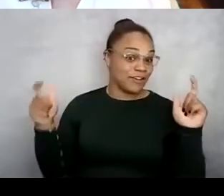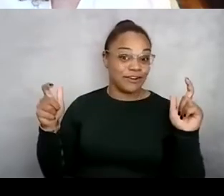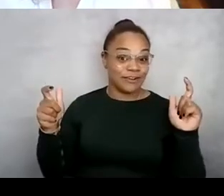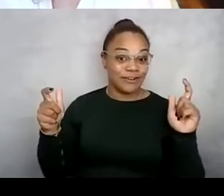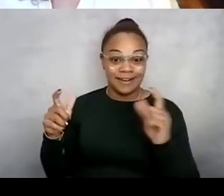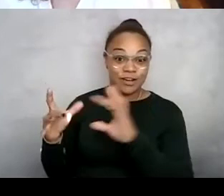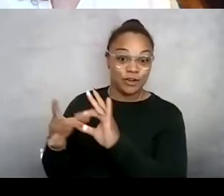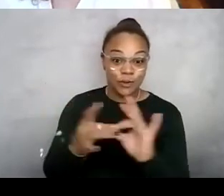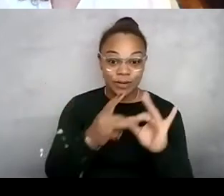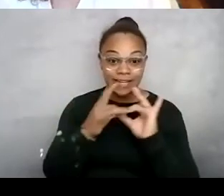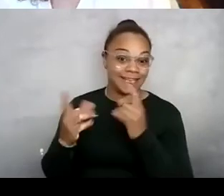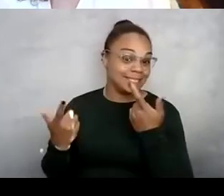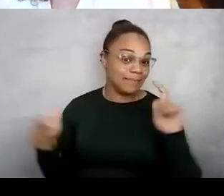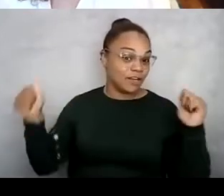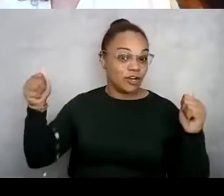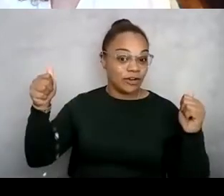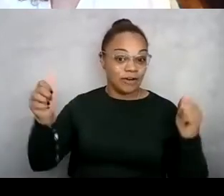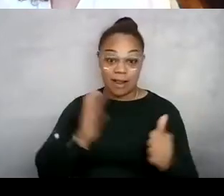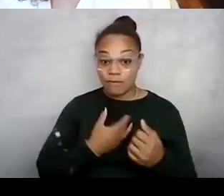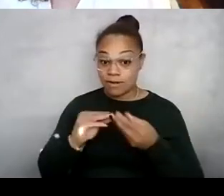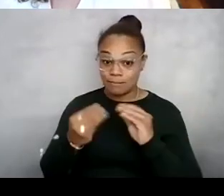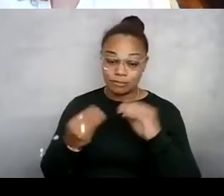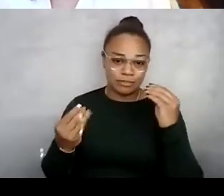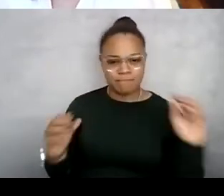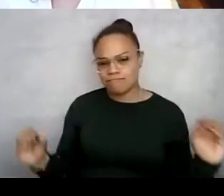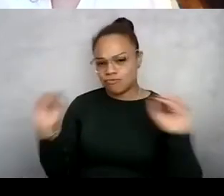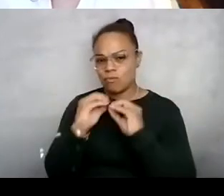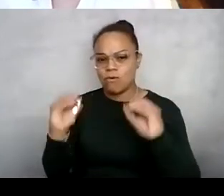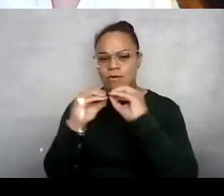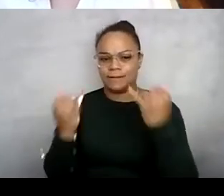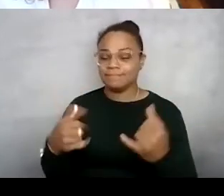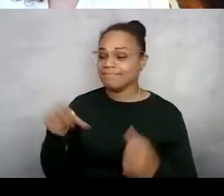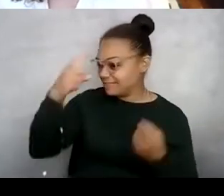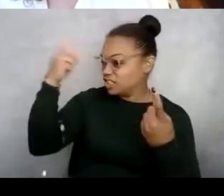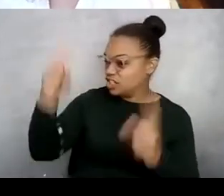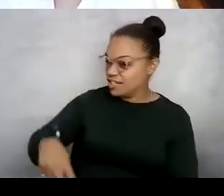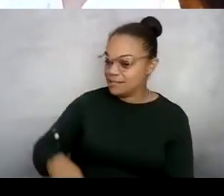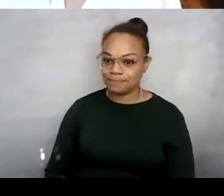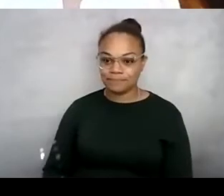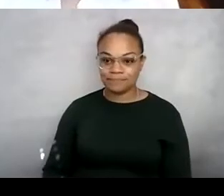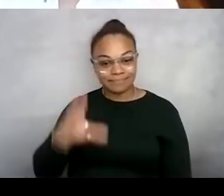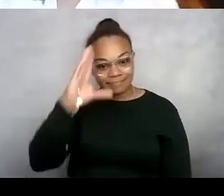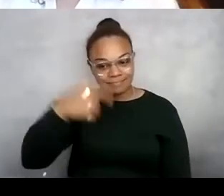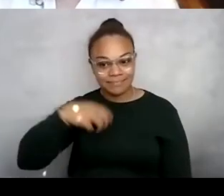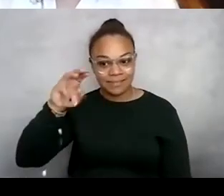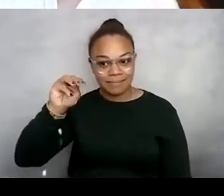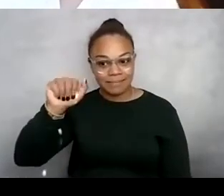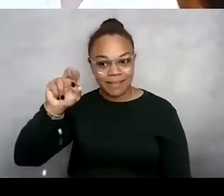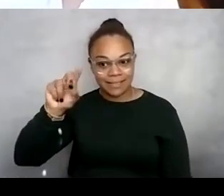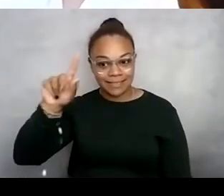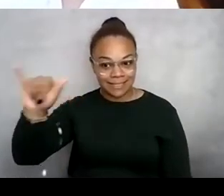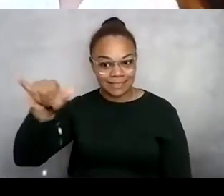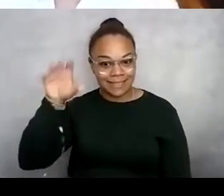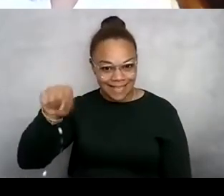unity is bigger, and our numbers are greater. Yep, I agree. This is Mandy 10 of 10, not